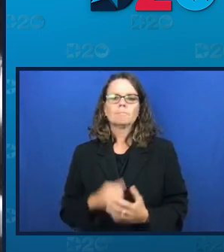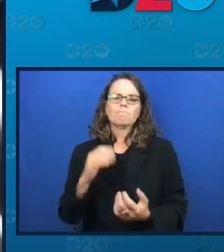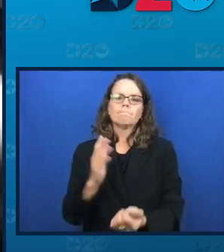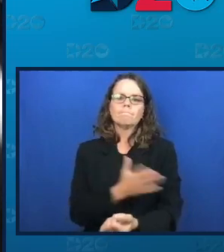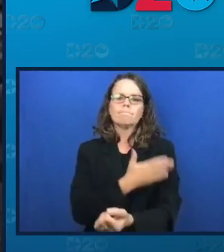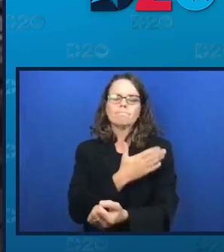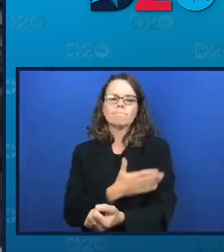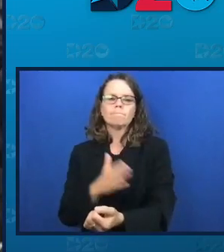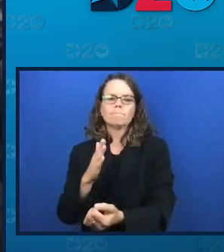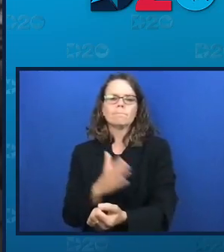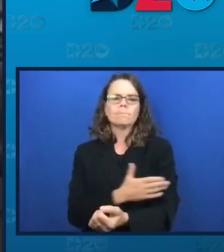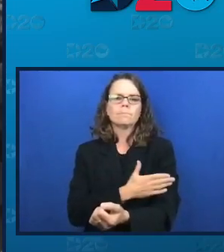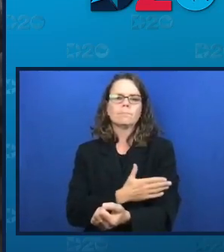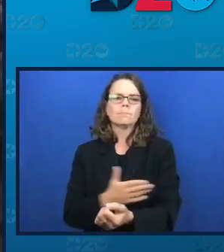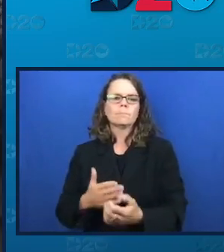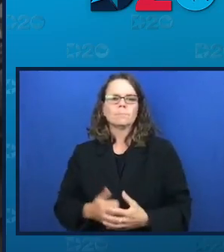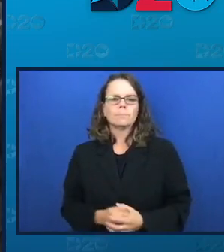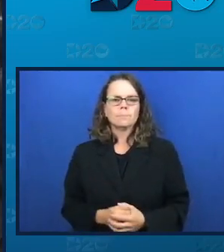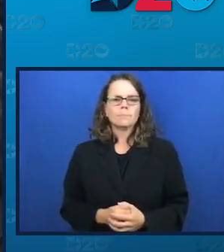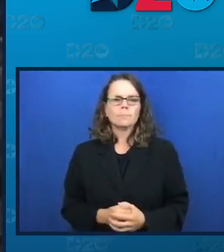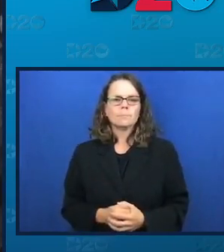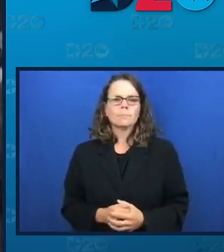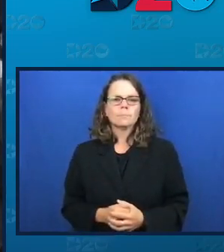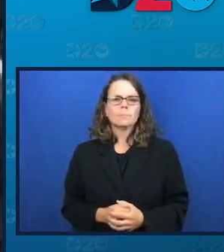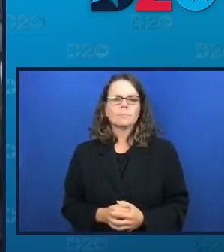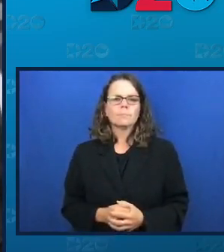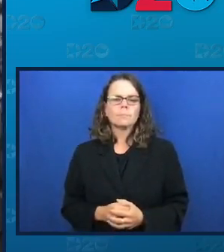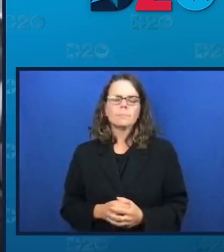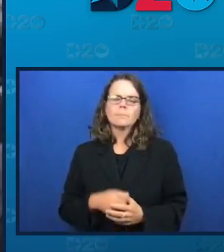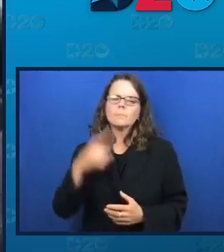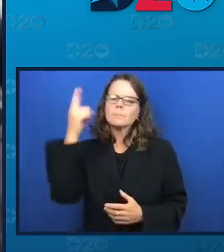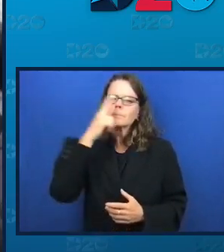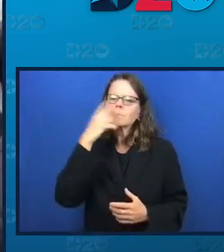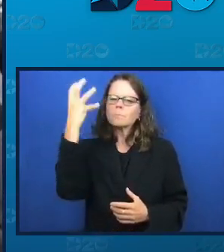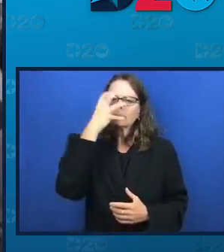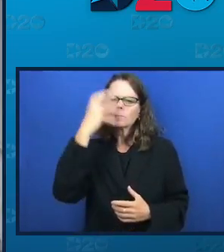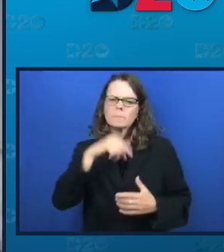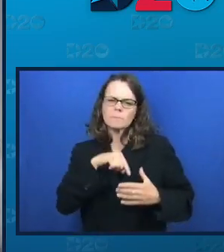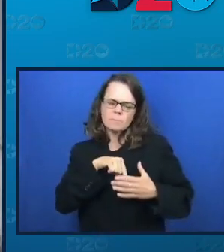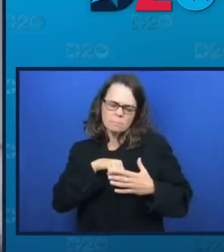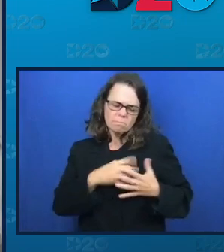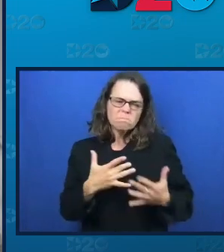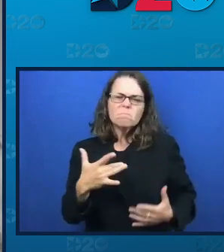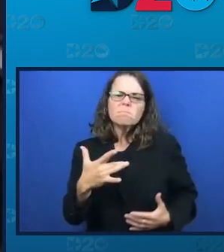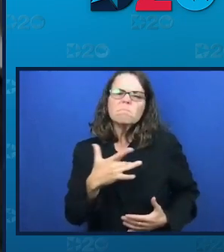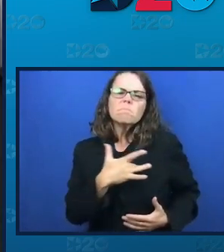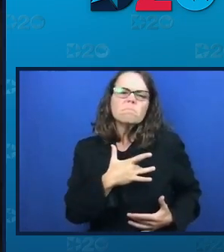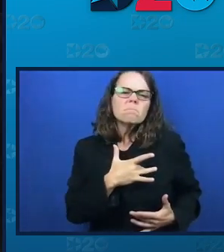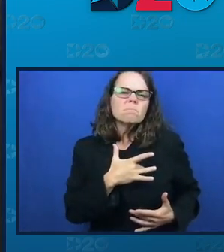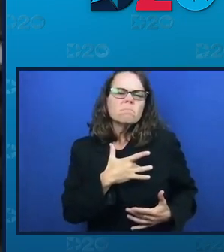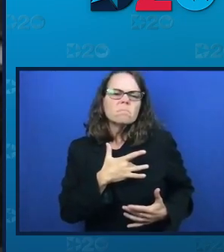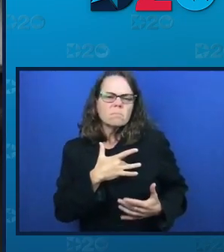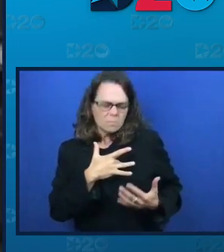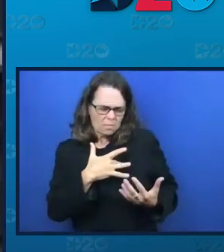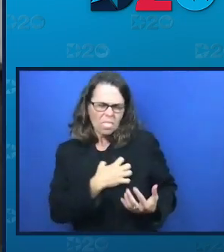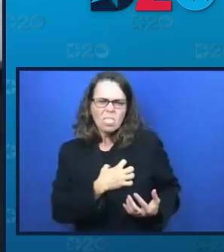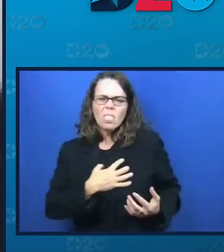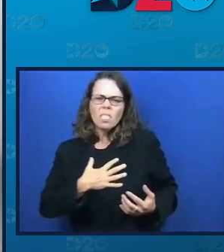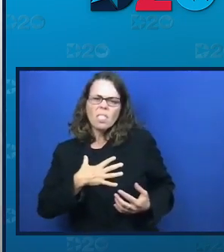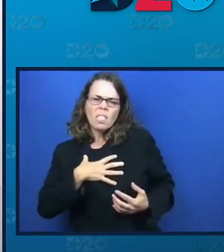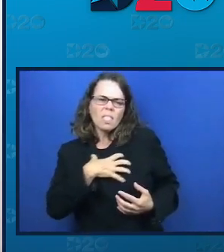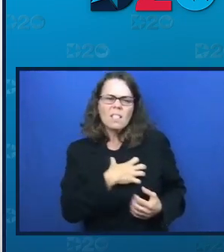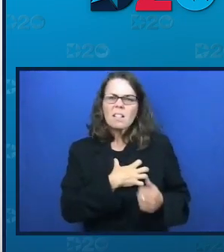Something deep down within me, moving me, that I could no longer be satisfied or go along with an evil system.